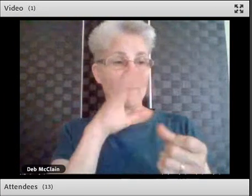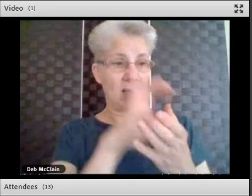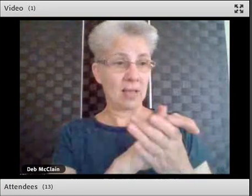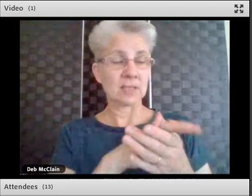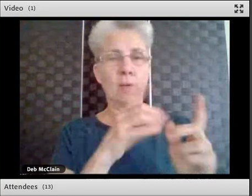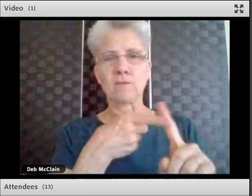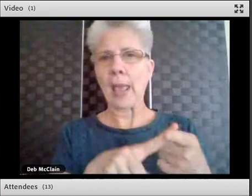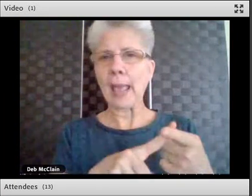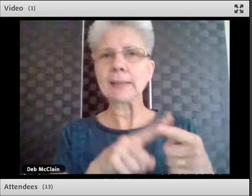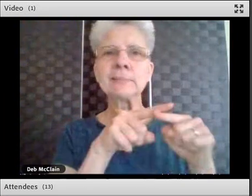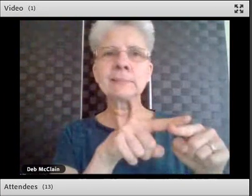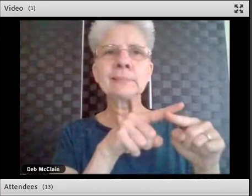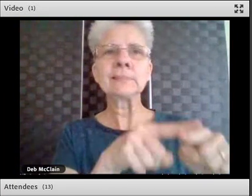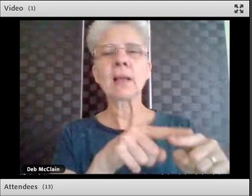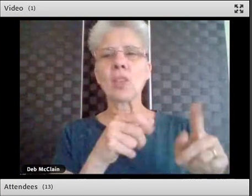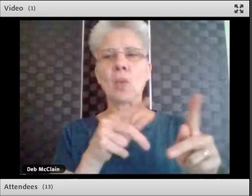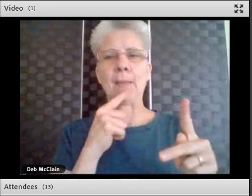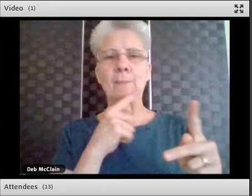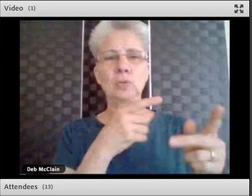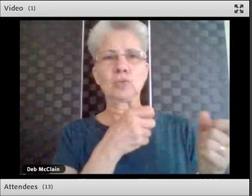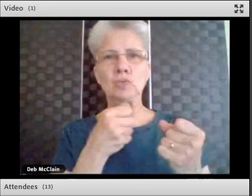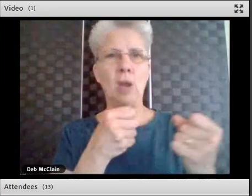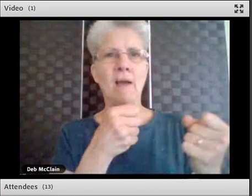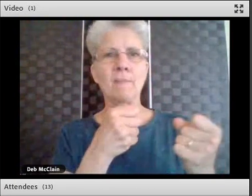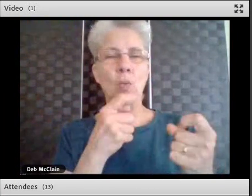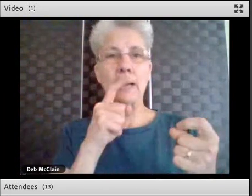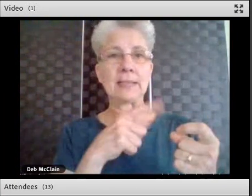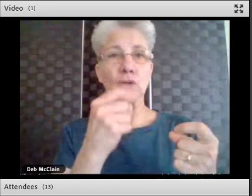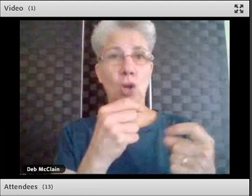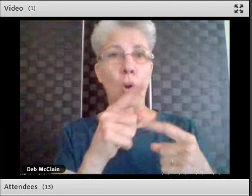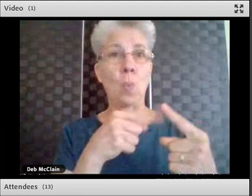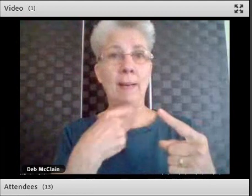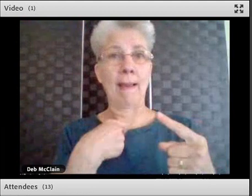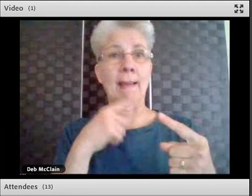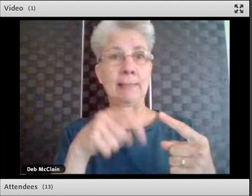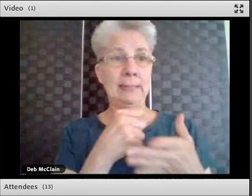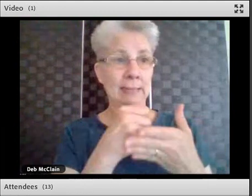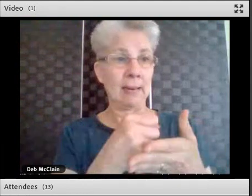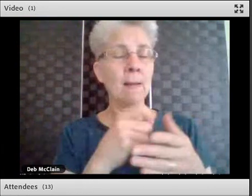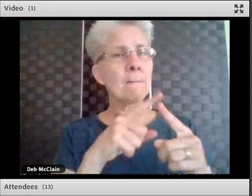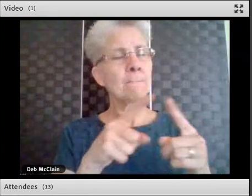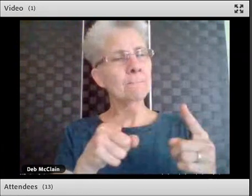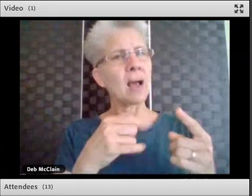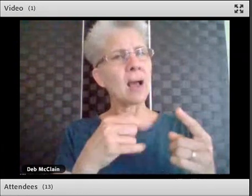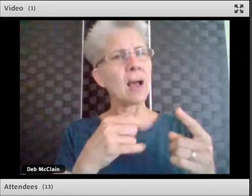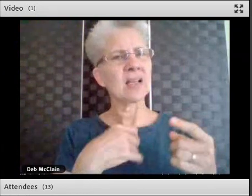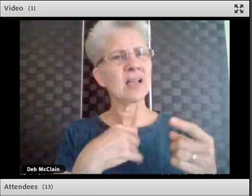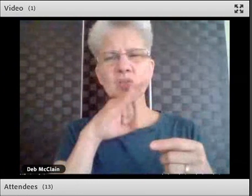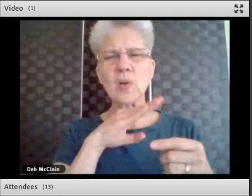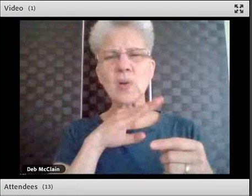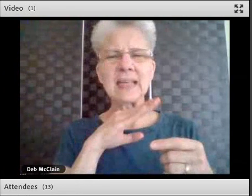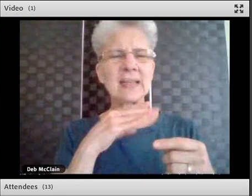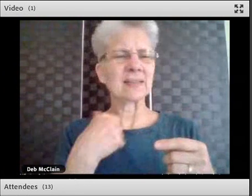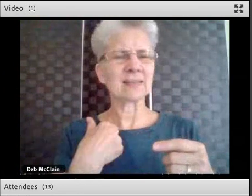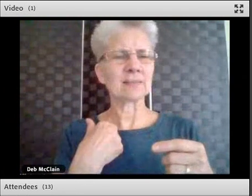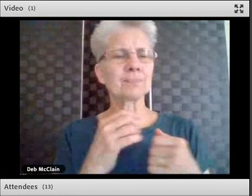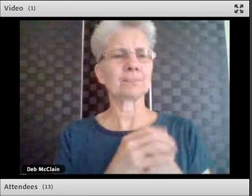and friends and other people who are willing to take me where I need to go when I need to go, but it's still very frustrating.